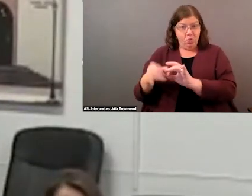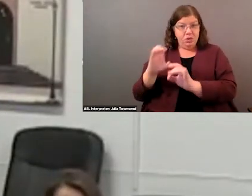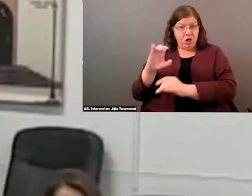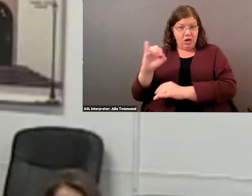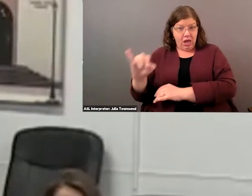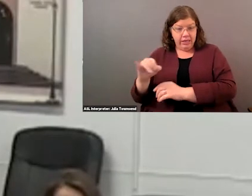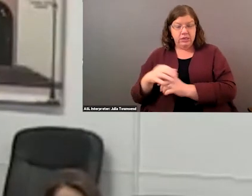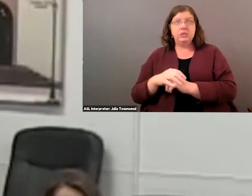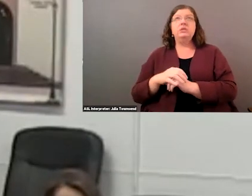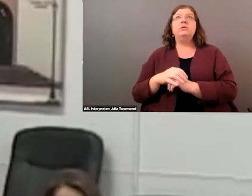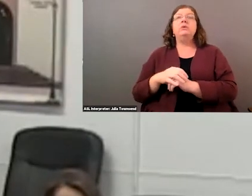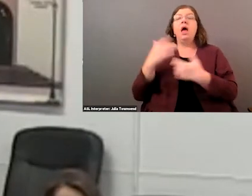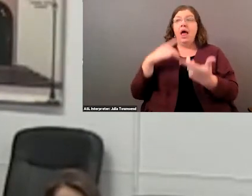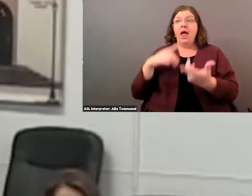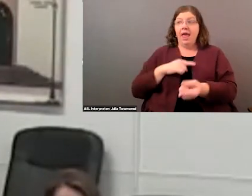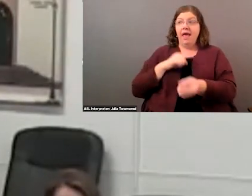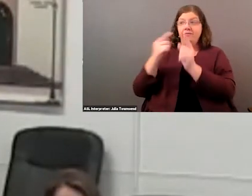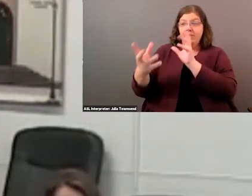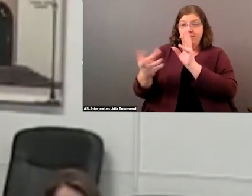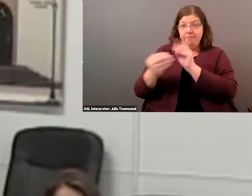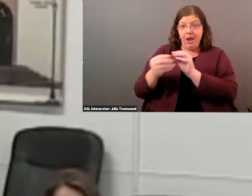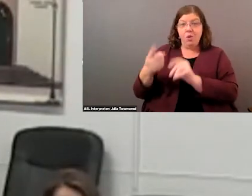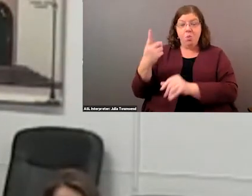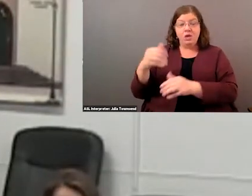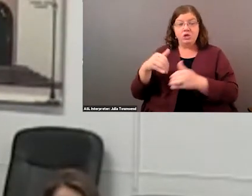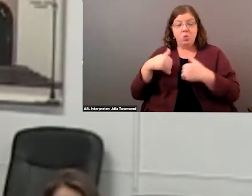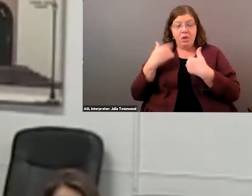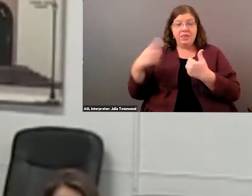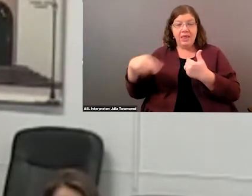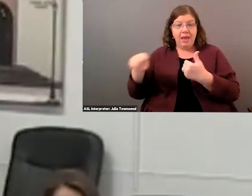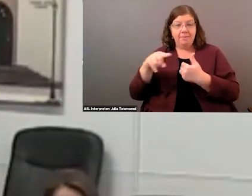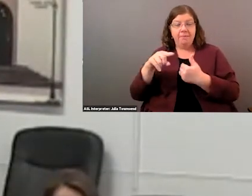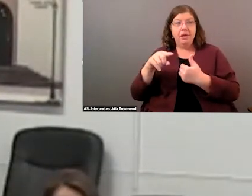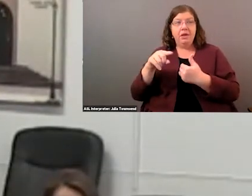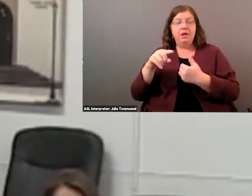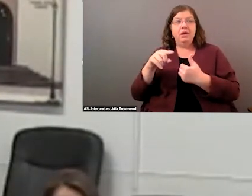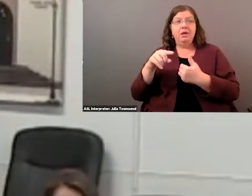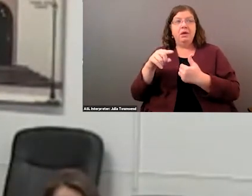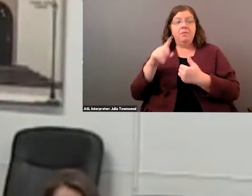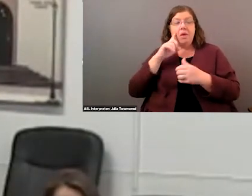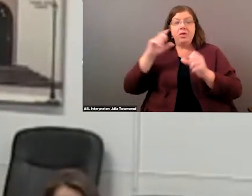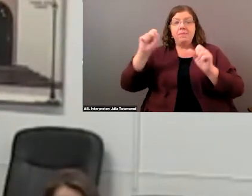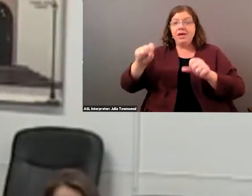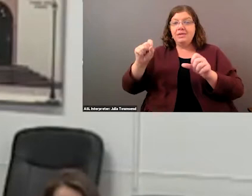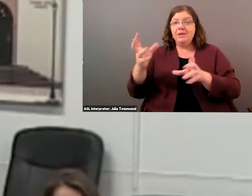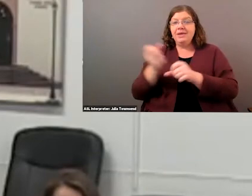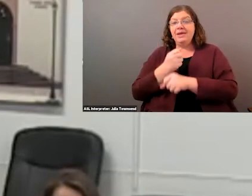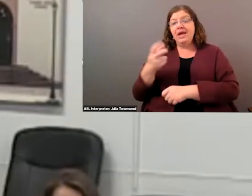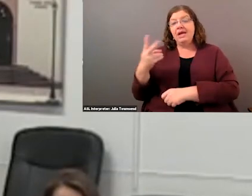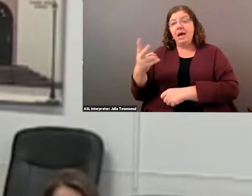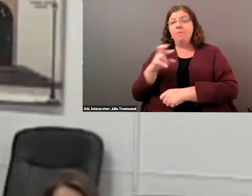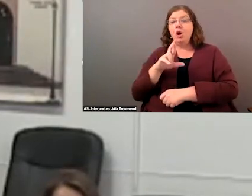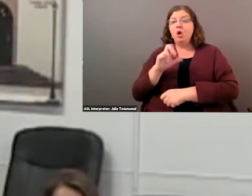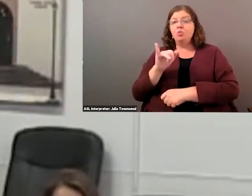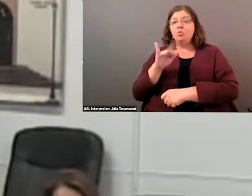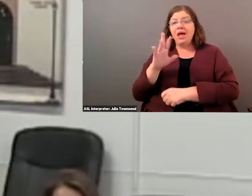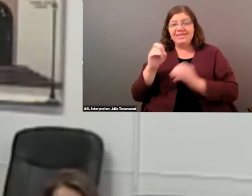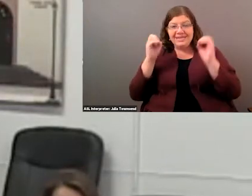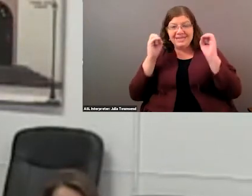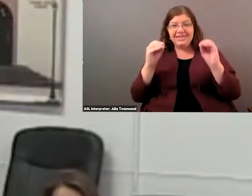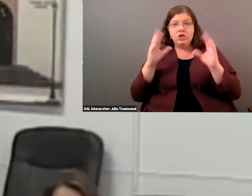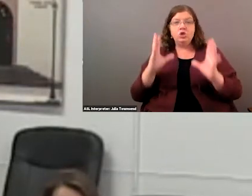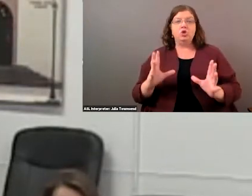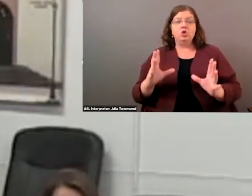of getting a couple residents for students that have been a part of their group that might be interested